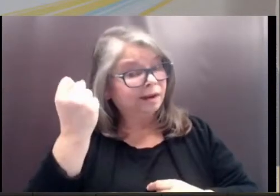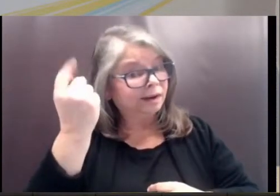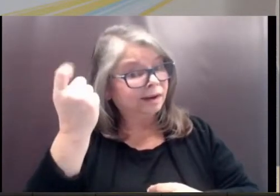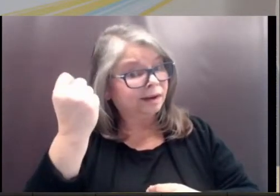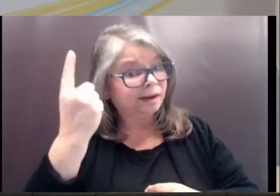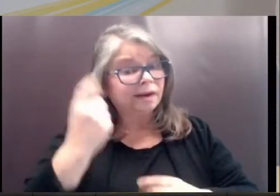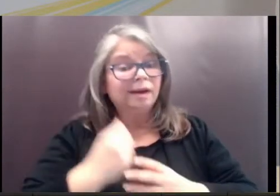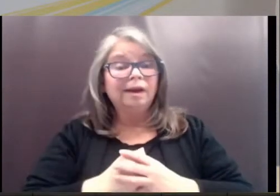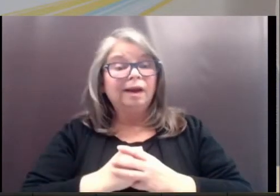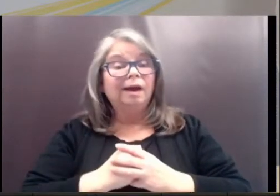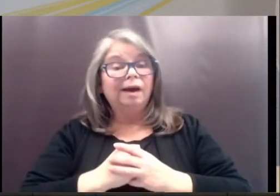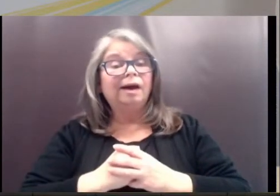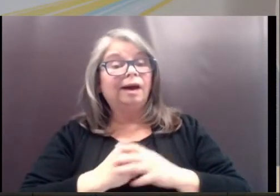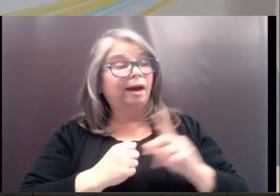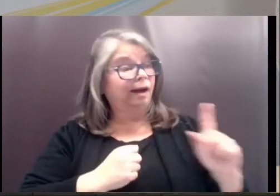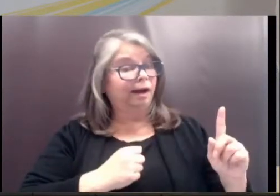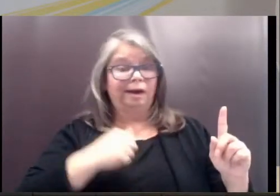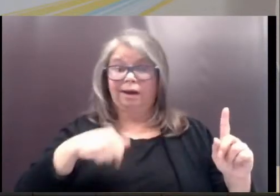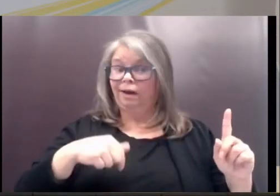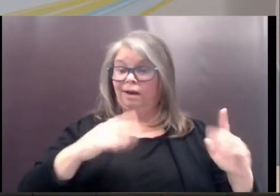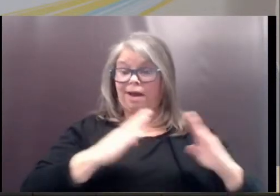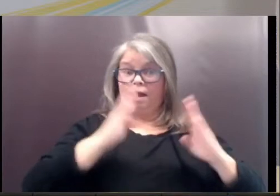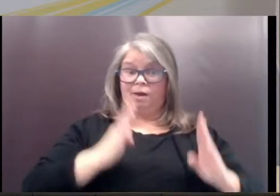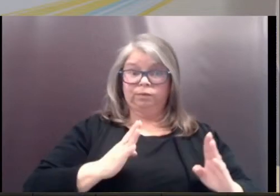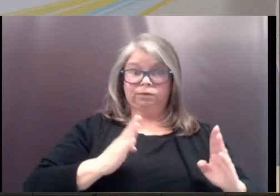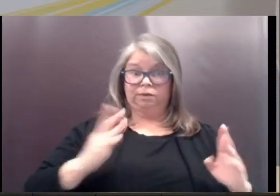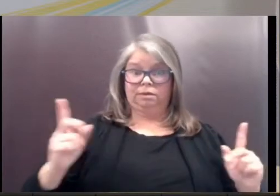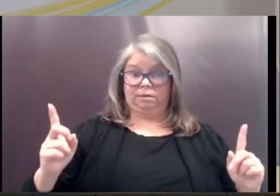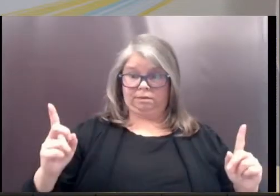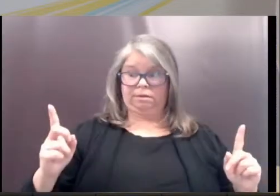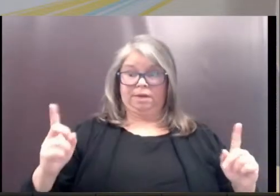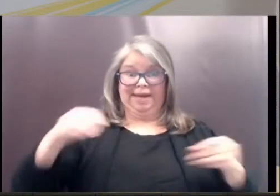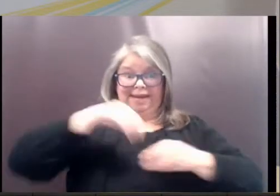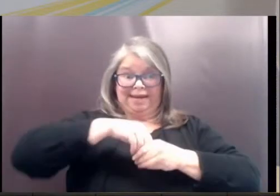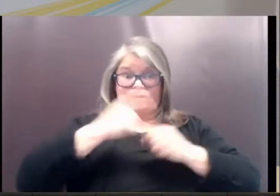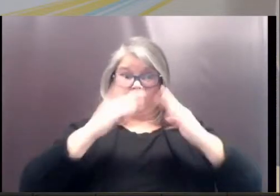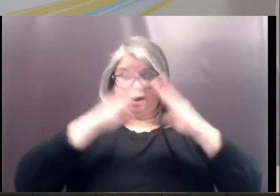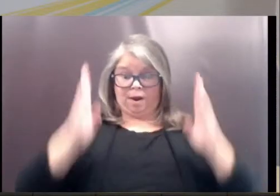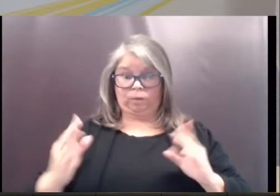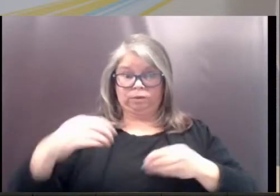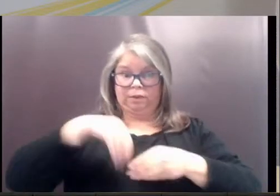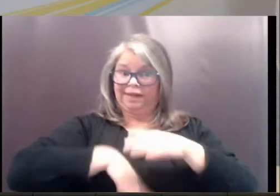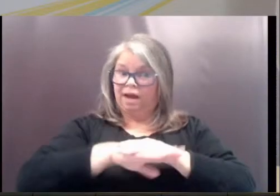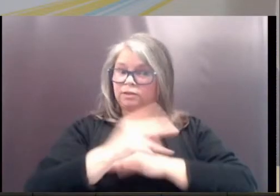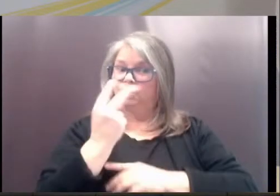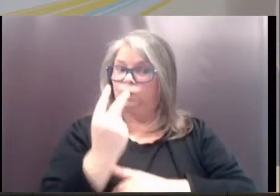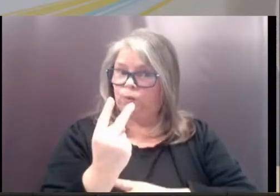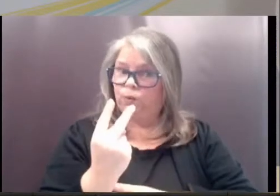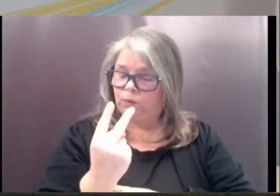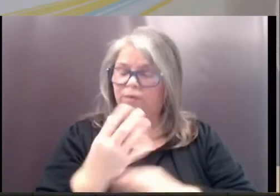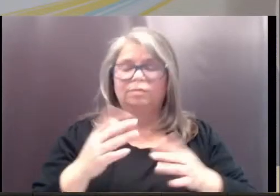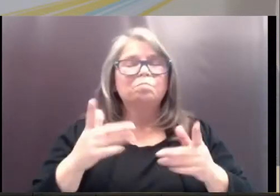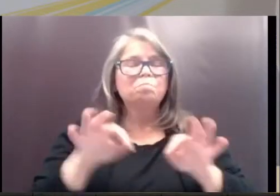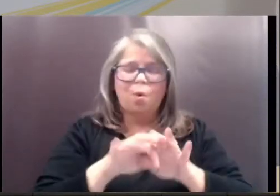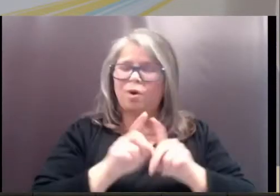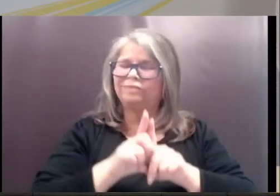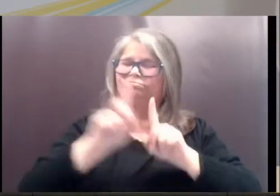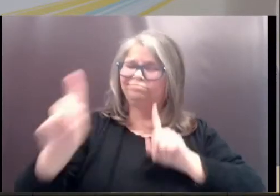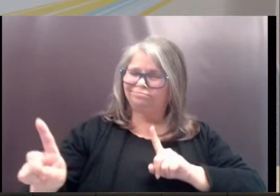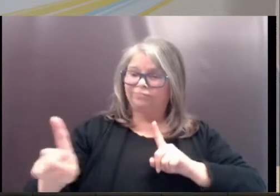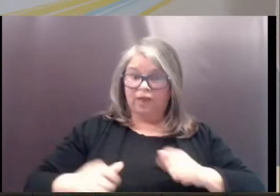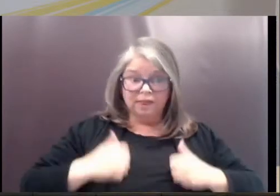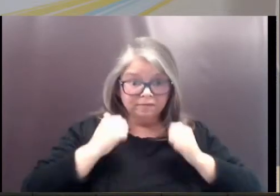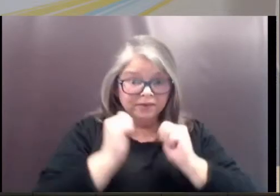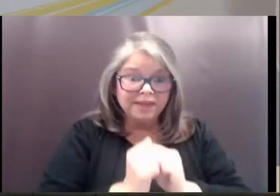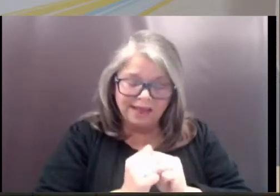at a time. Careful attention must be paid to physical distancing from anyone outside your household. This would mean going for a